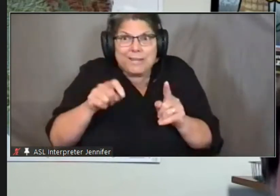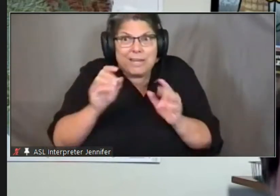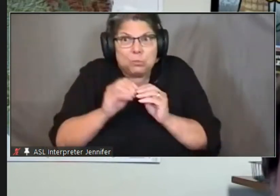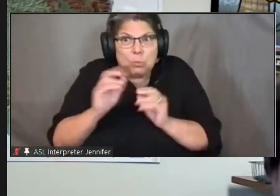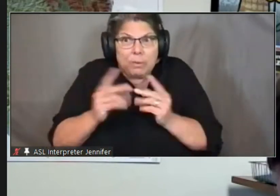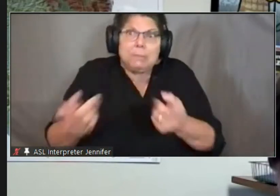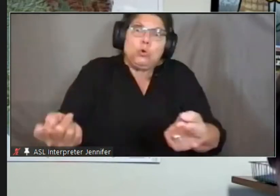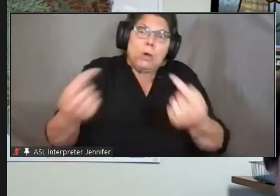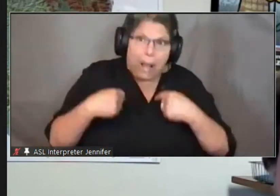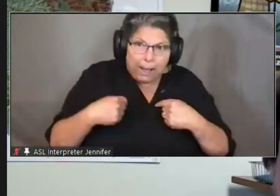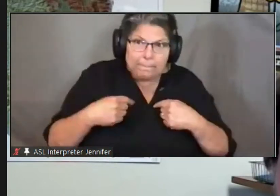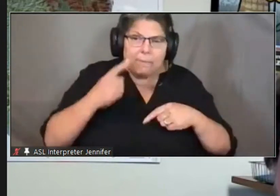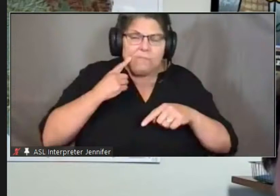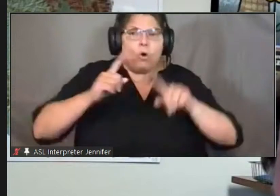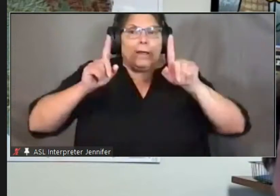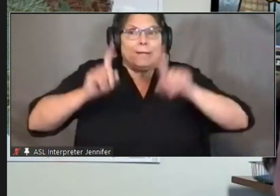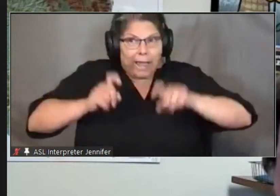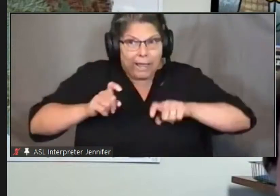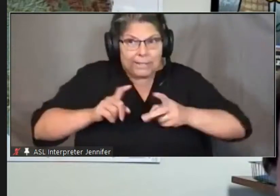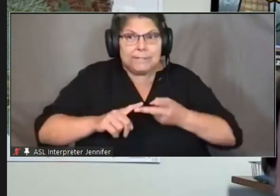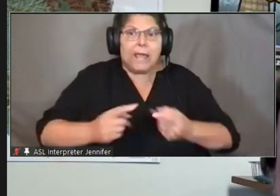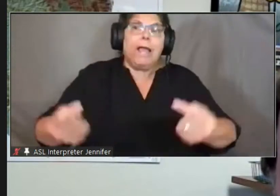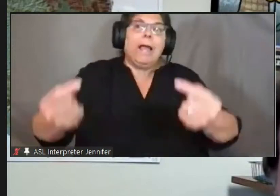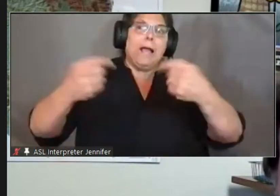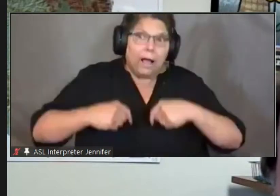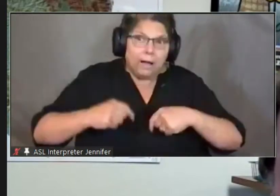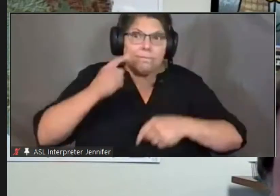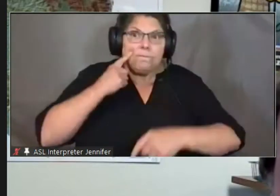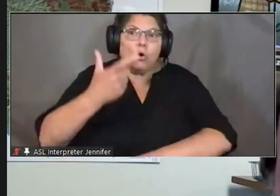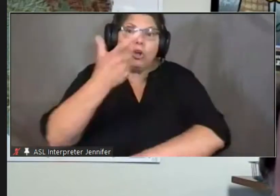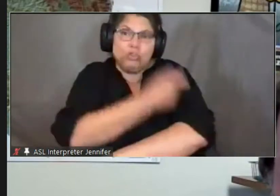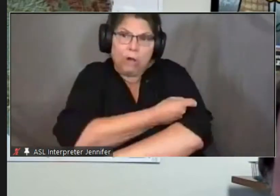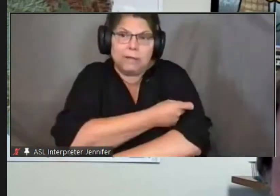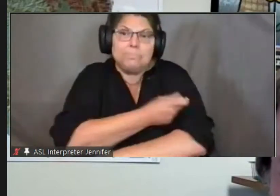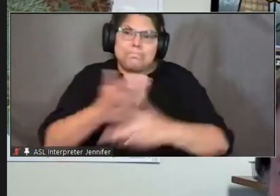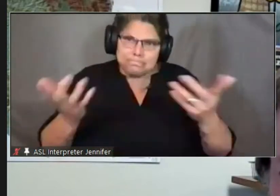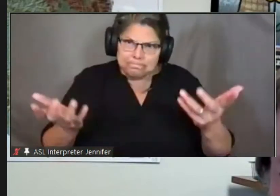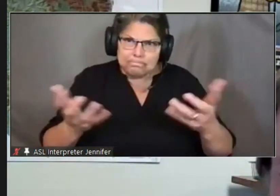their tests and come in and get their shots.